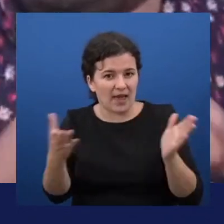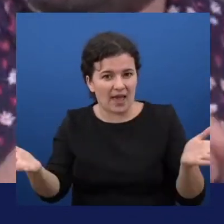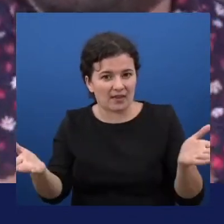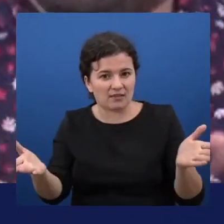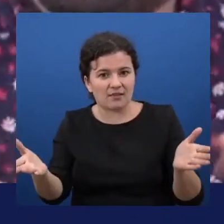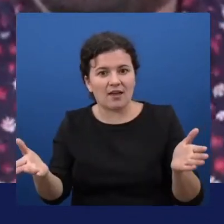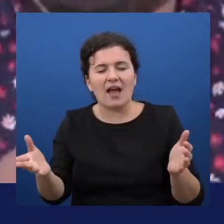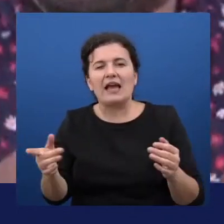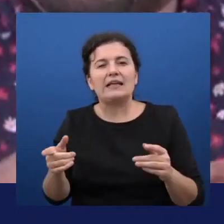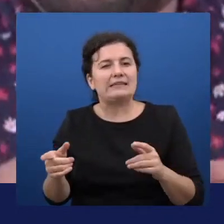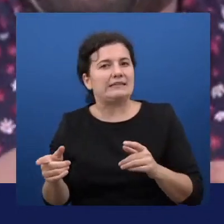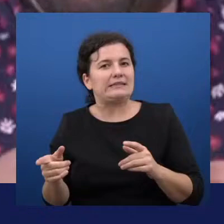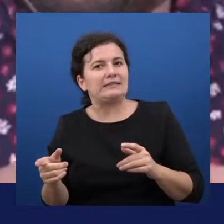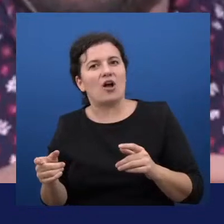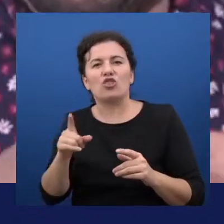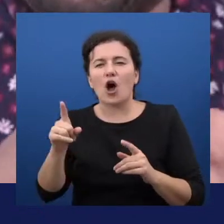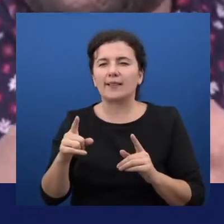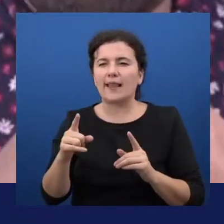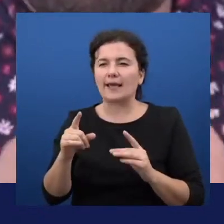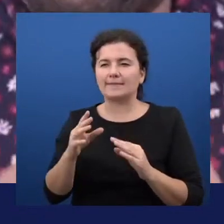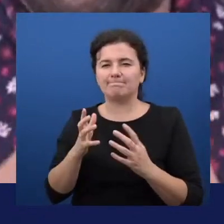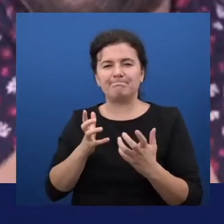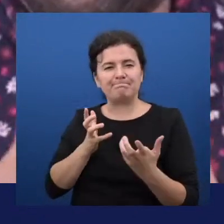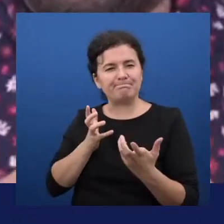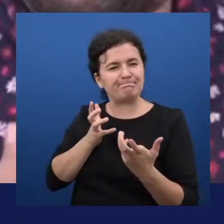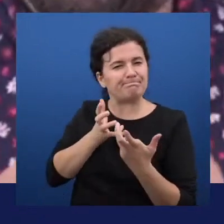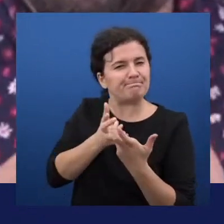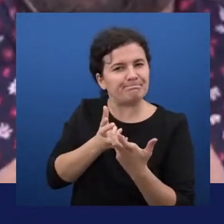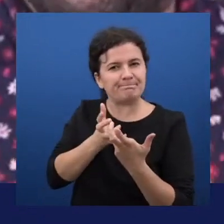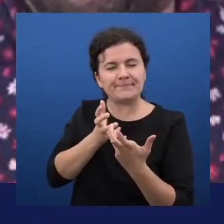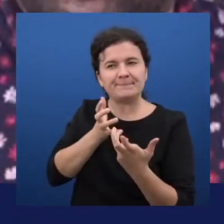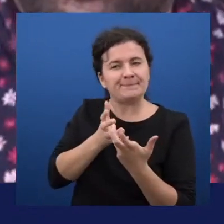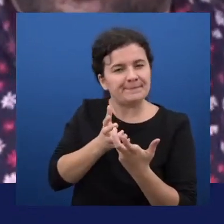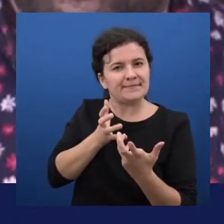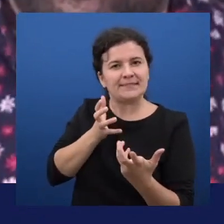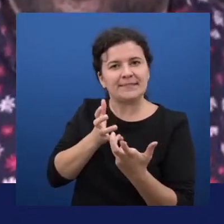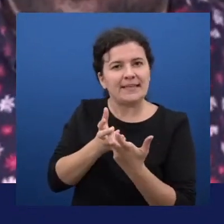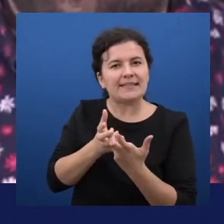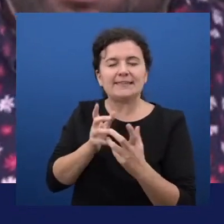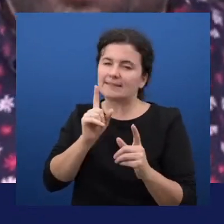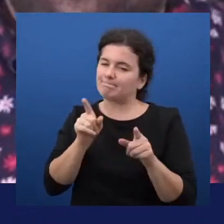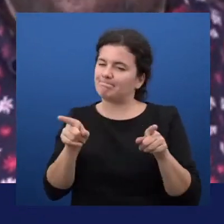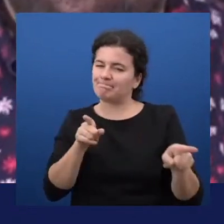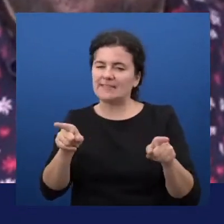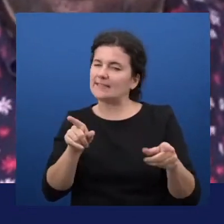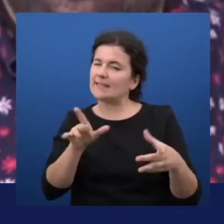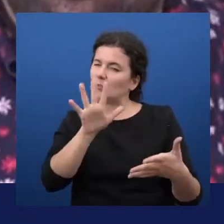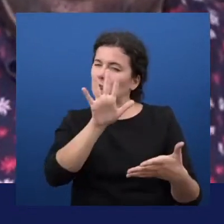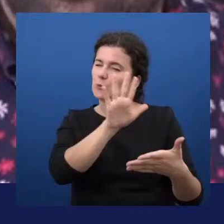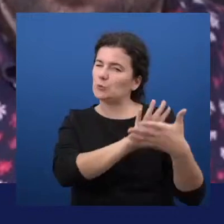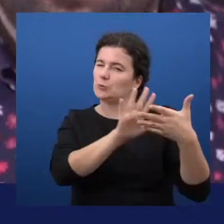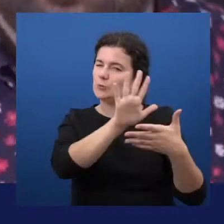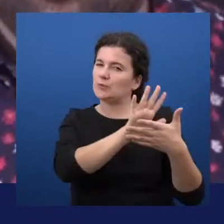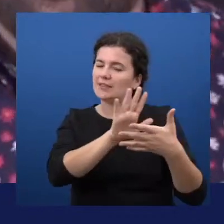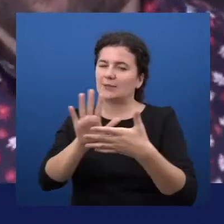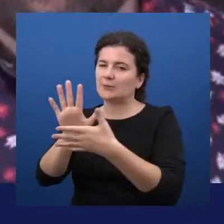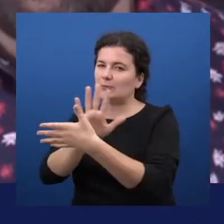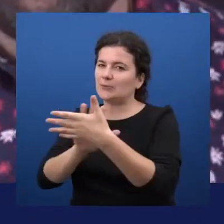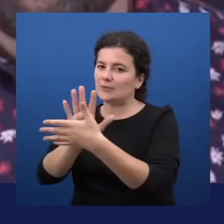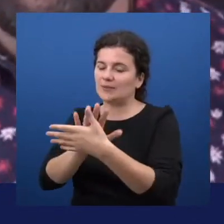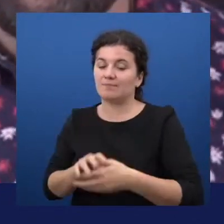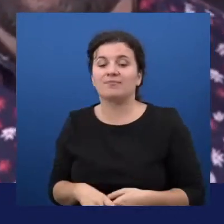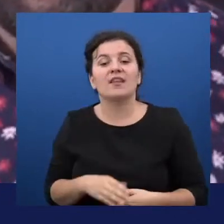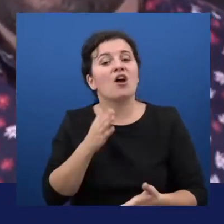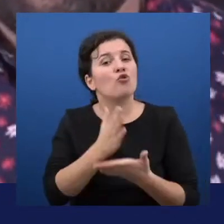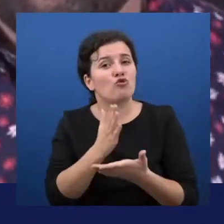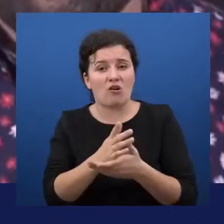spot. You know, it's like I feel like it's still too fuzzy. Right. Well, and both of them were consuming